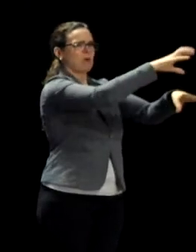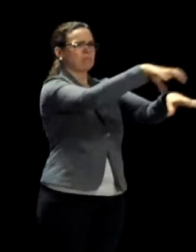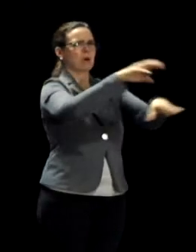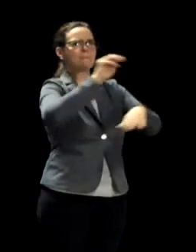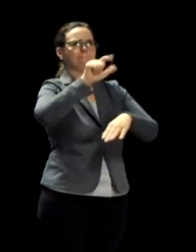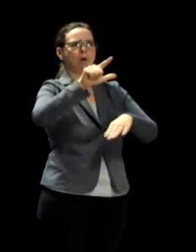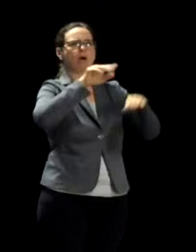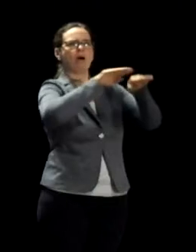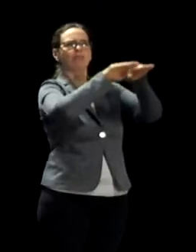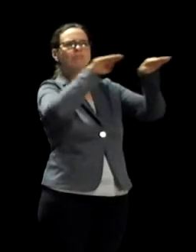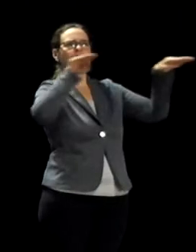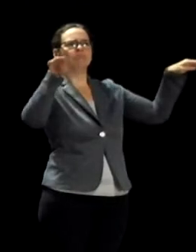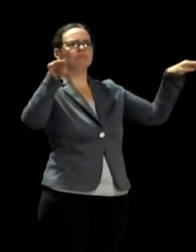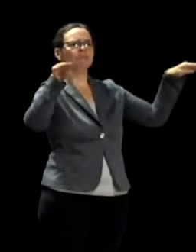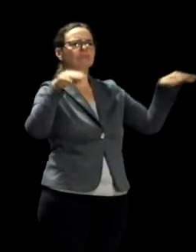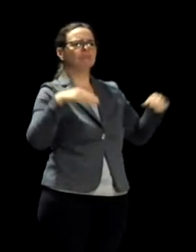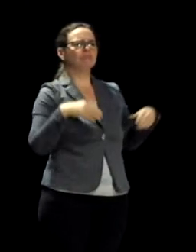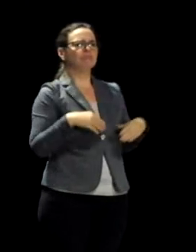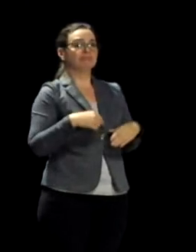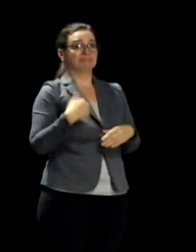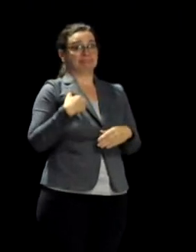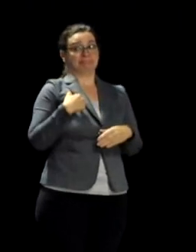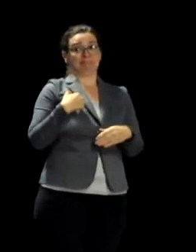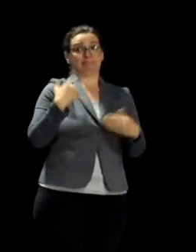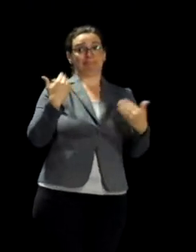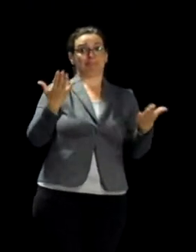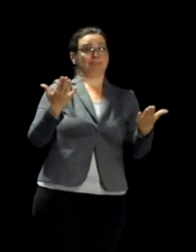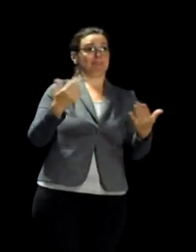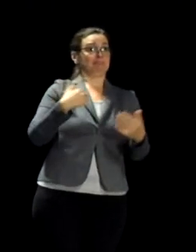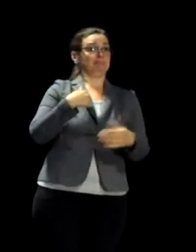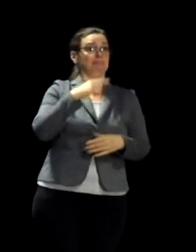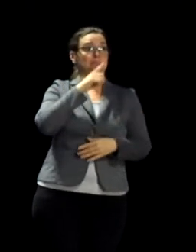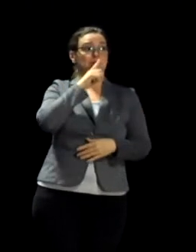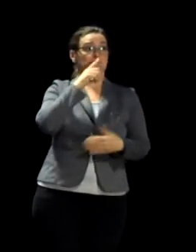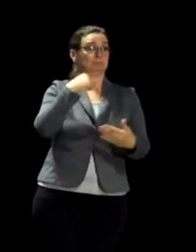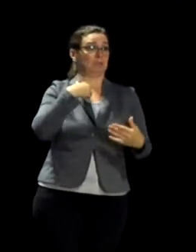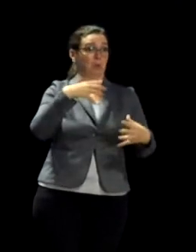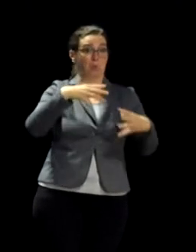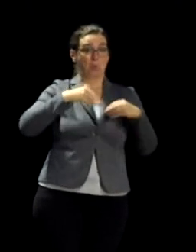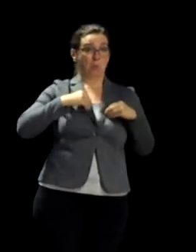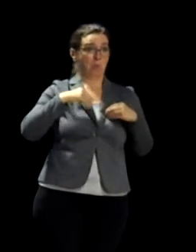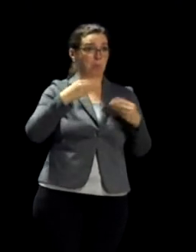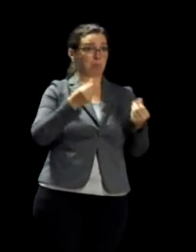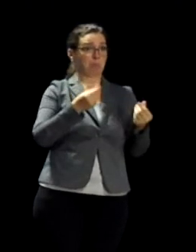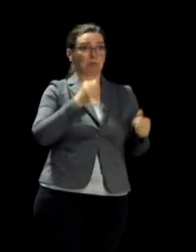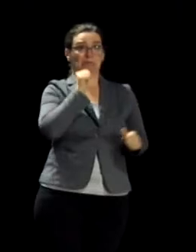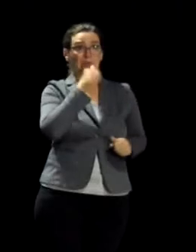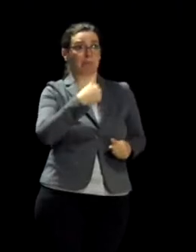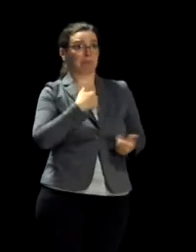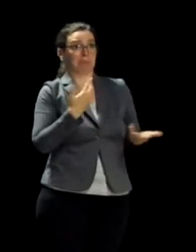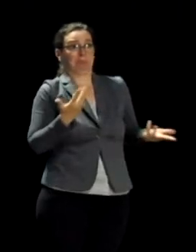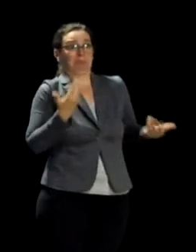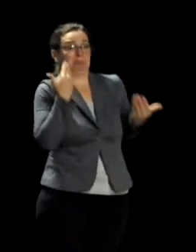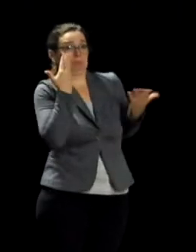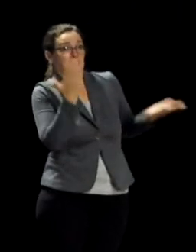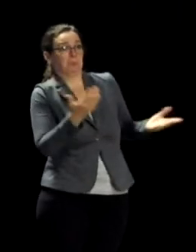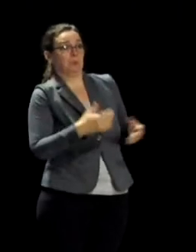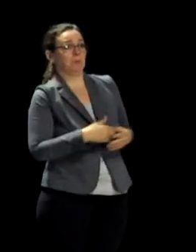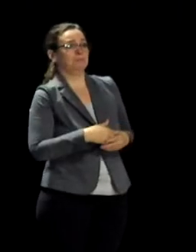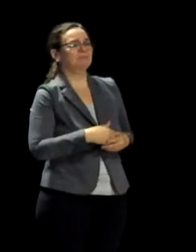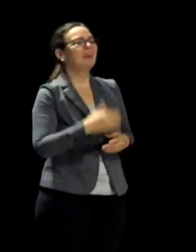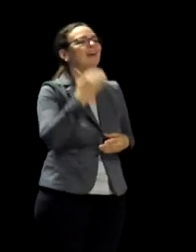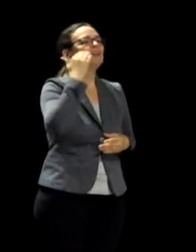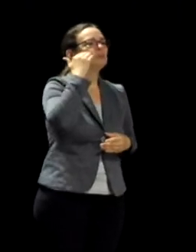think, I'm doubtful that tenants are responsible for that, but I don't know how many they have to do or what. I know they've had to